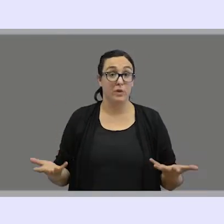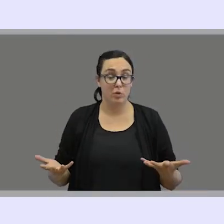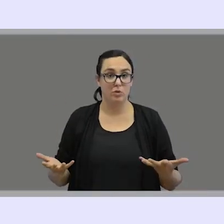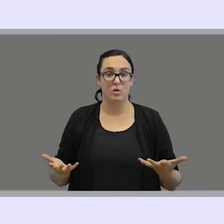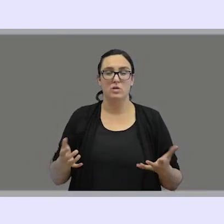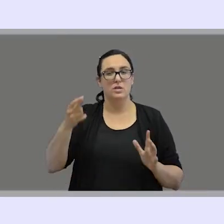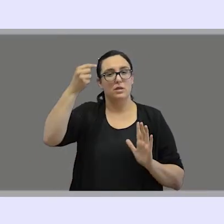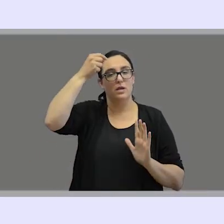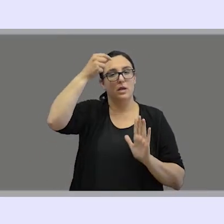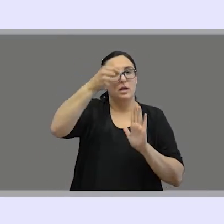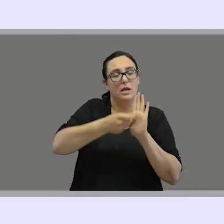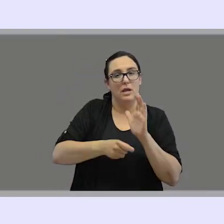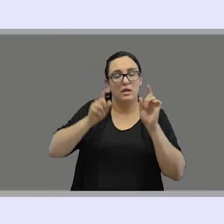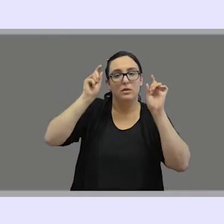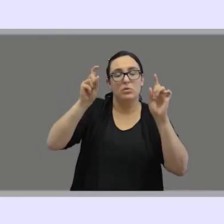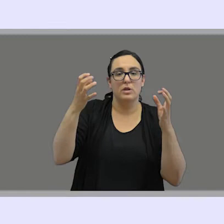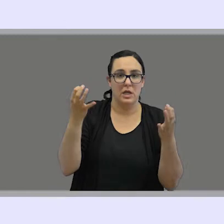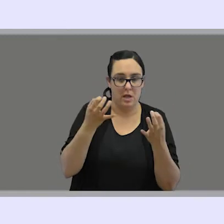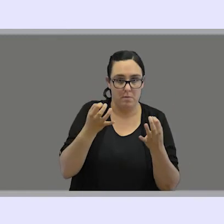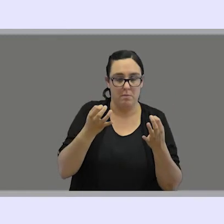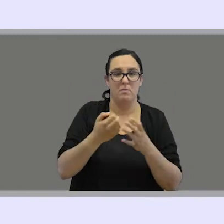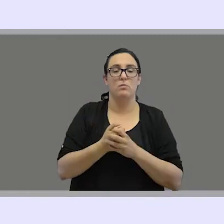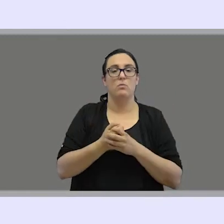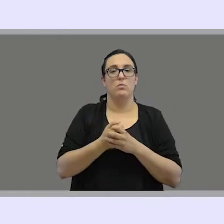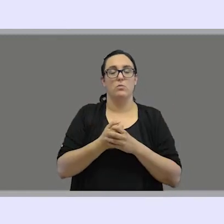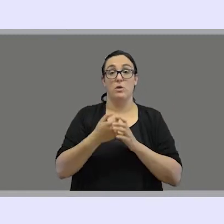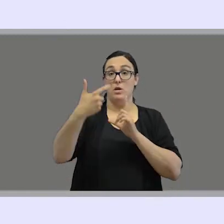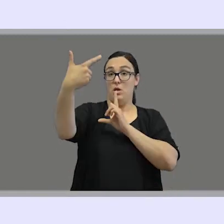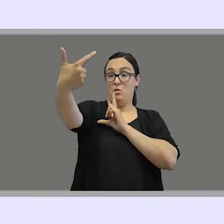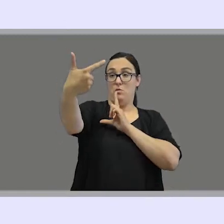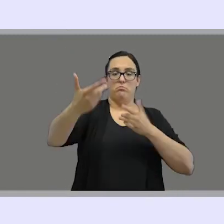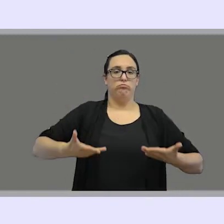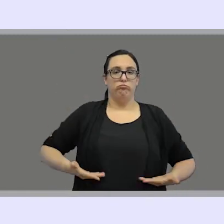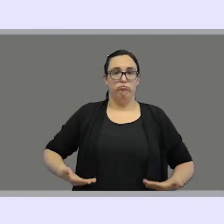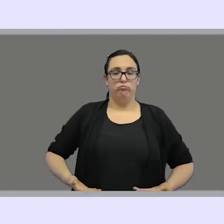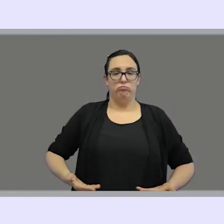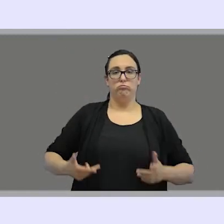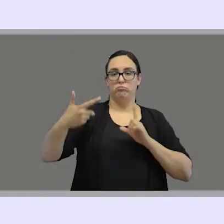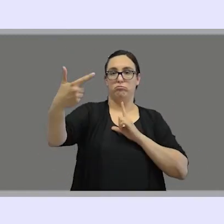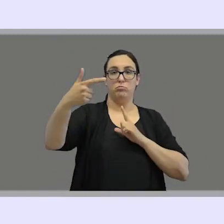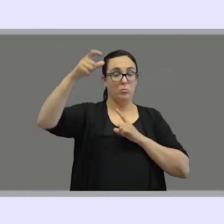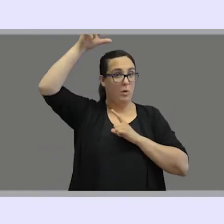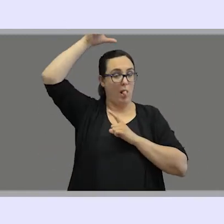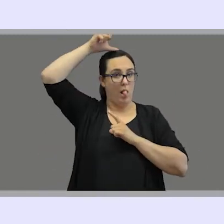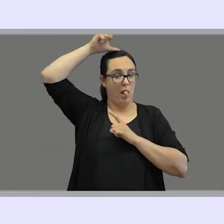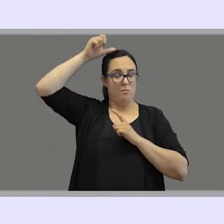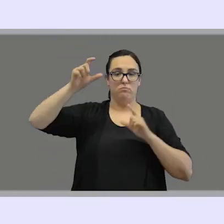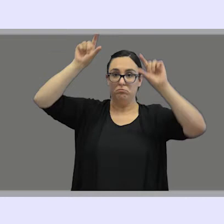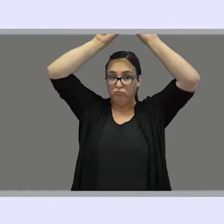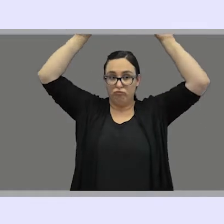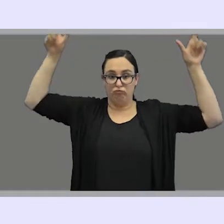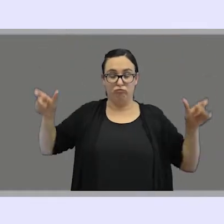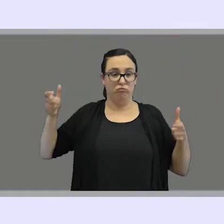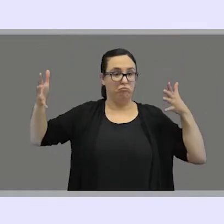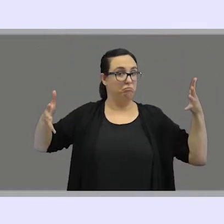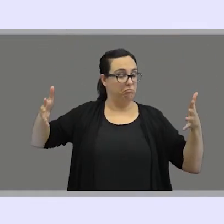So, the best practice should be to use a long mid shot with some air above the head and